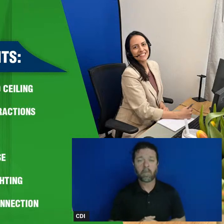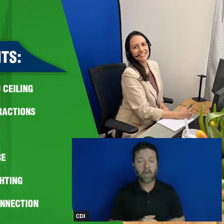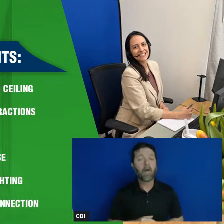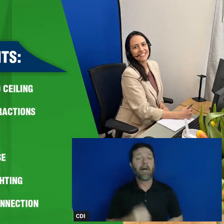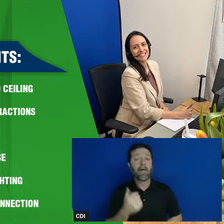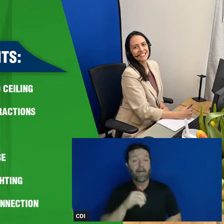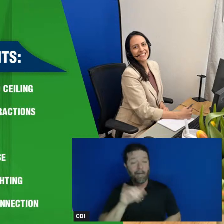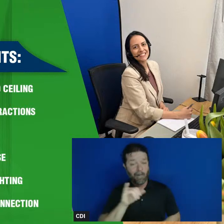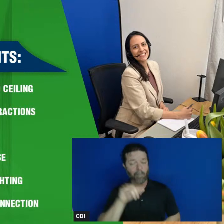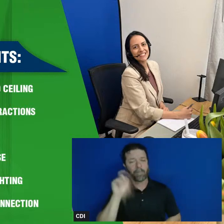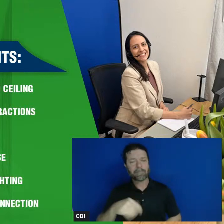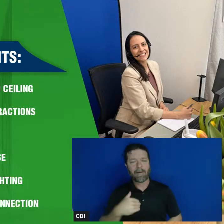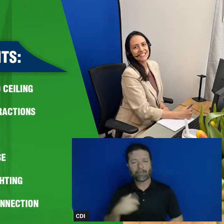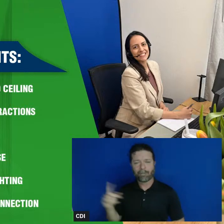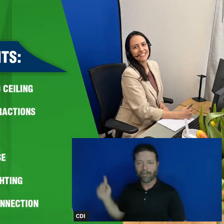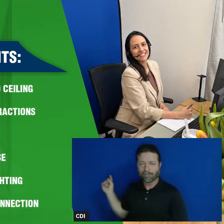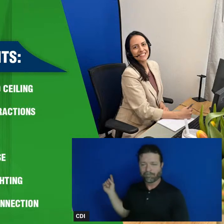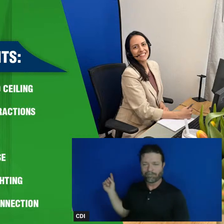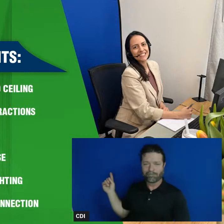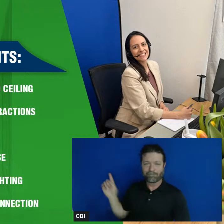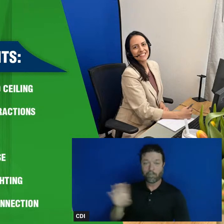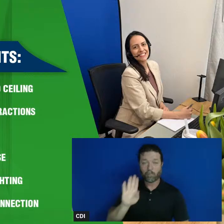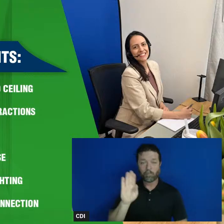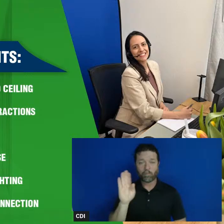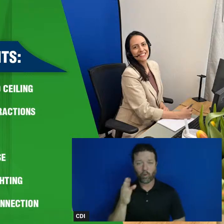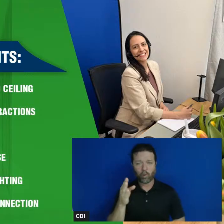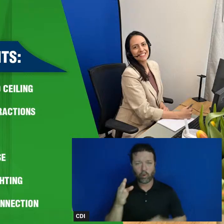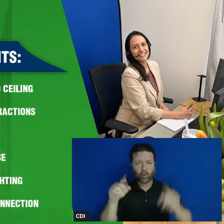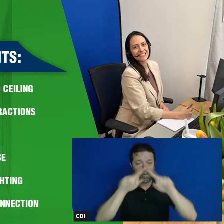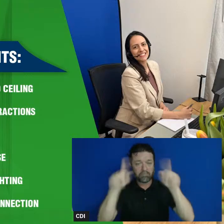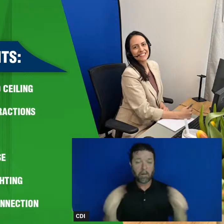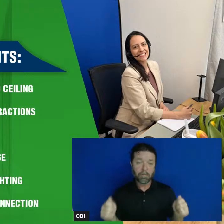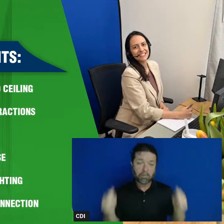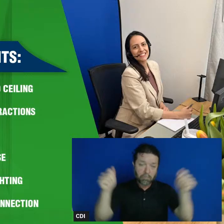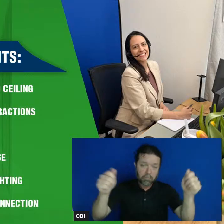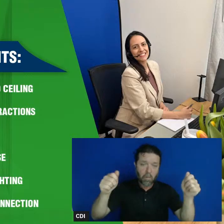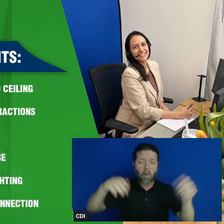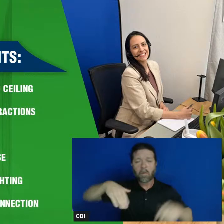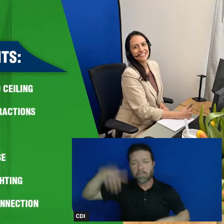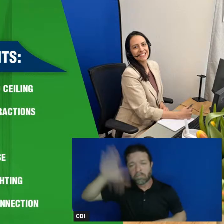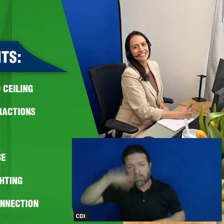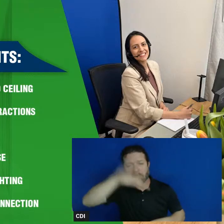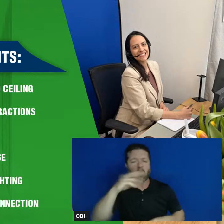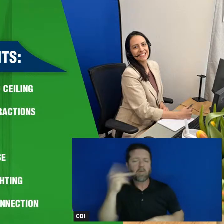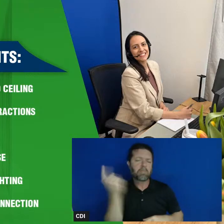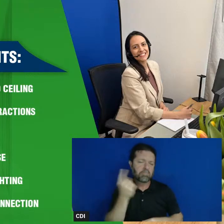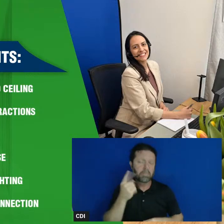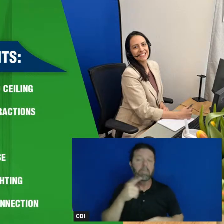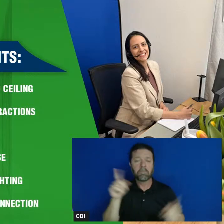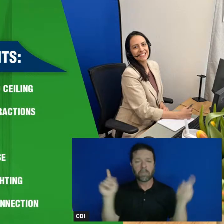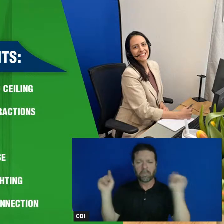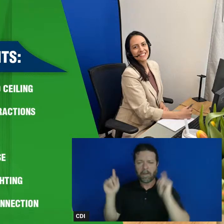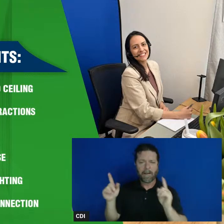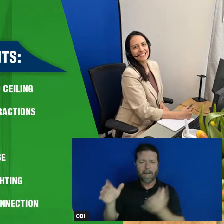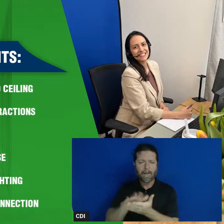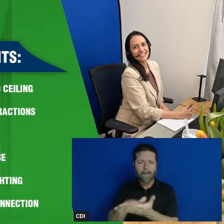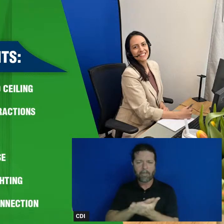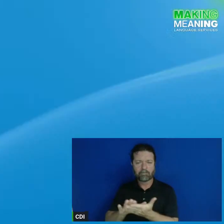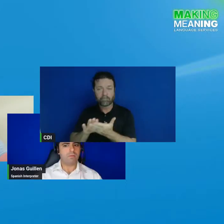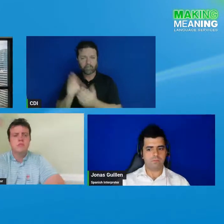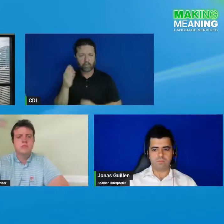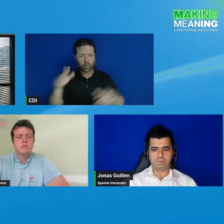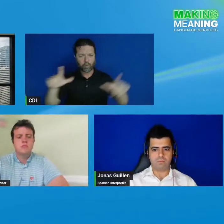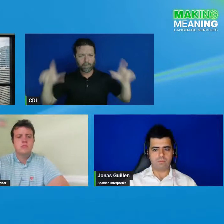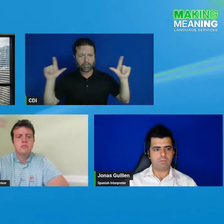wall to avoid it from falling over during any live sessions. Let's see. I think that's pretty